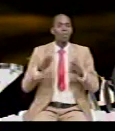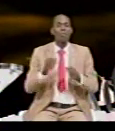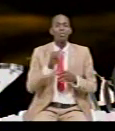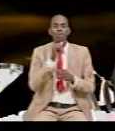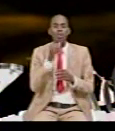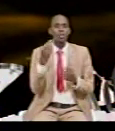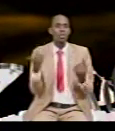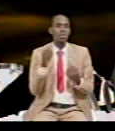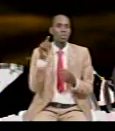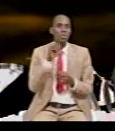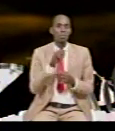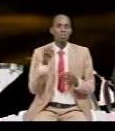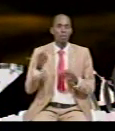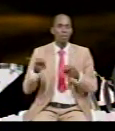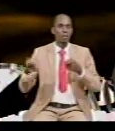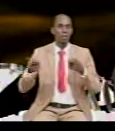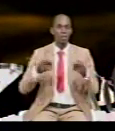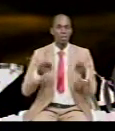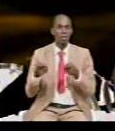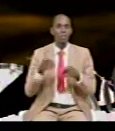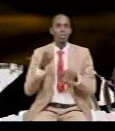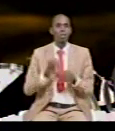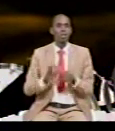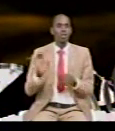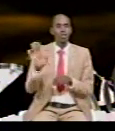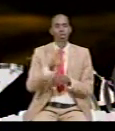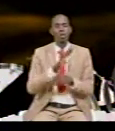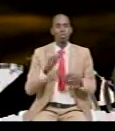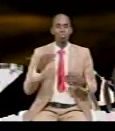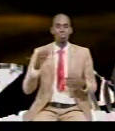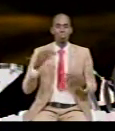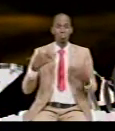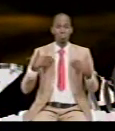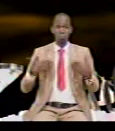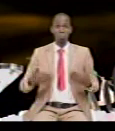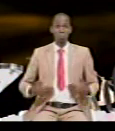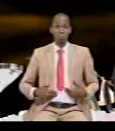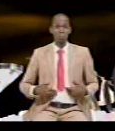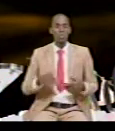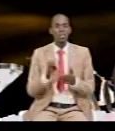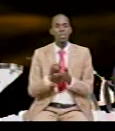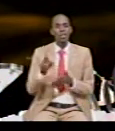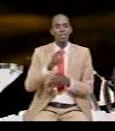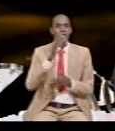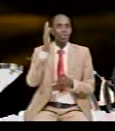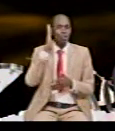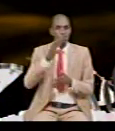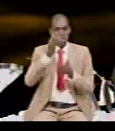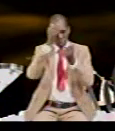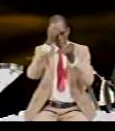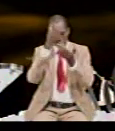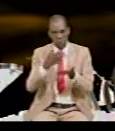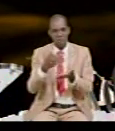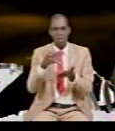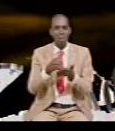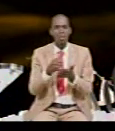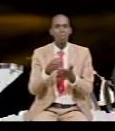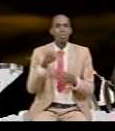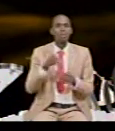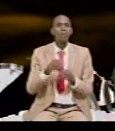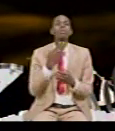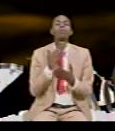therefore reign in your mortal body, that ye should obey it in the lust thereof. Verse